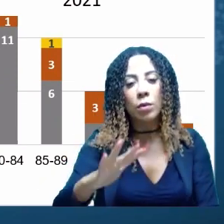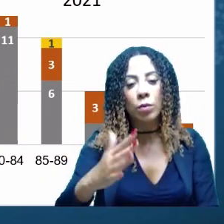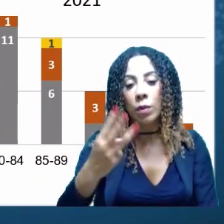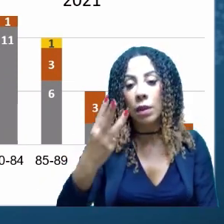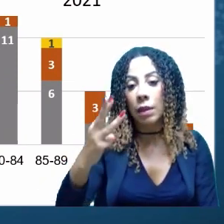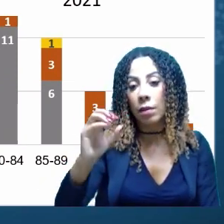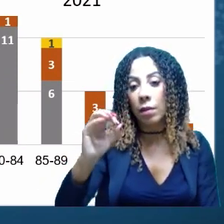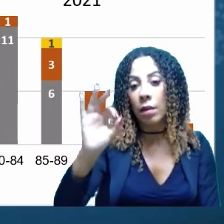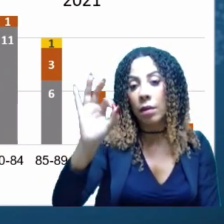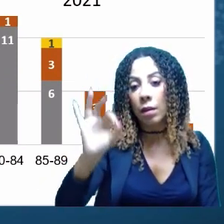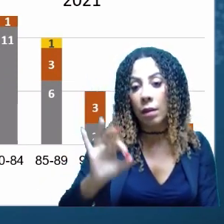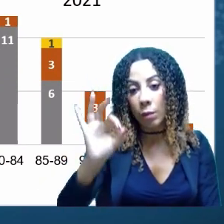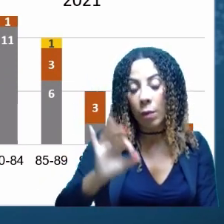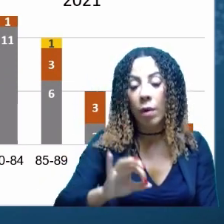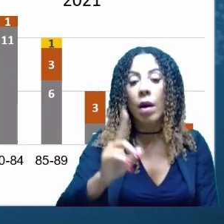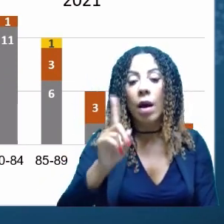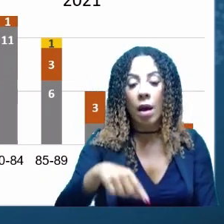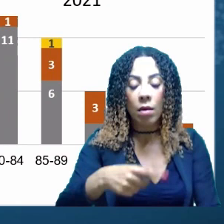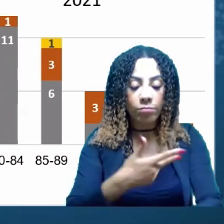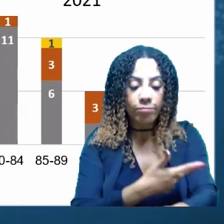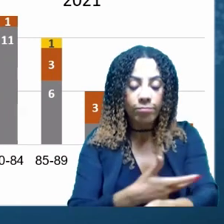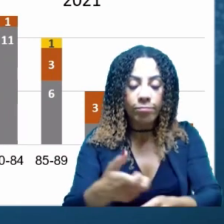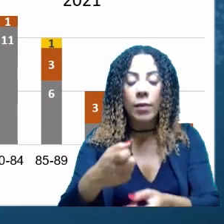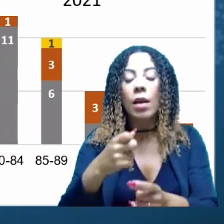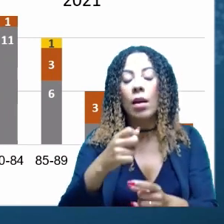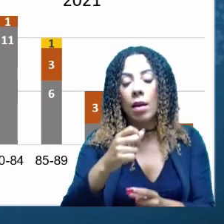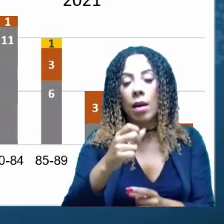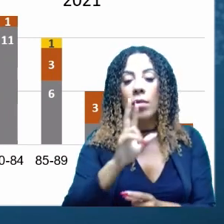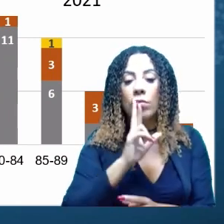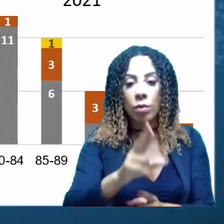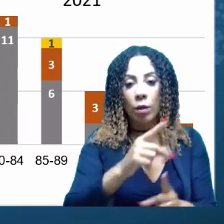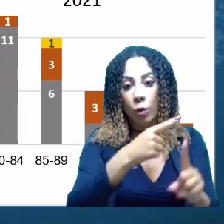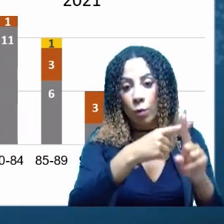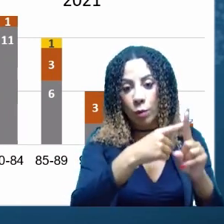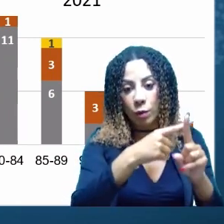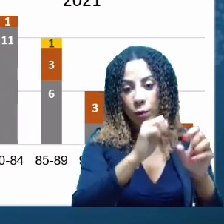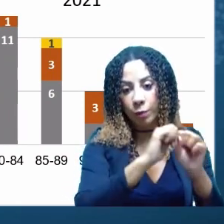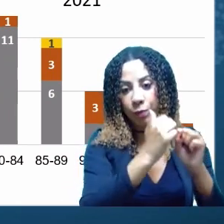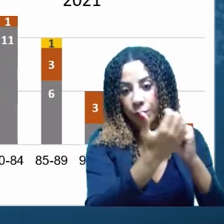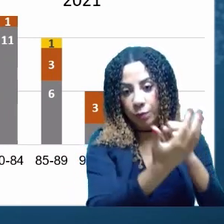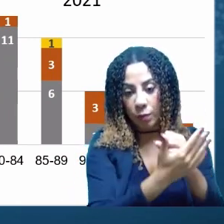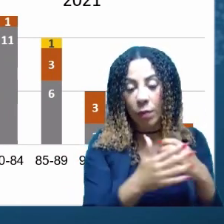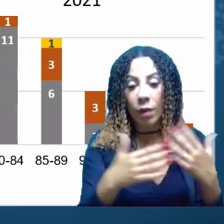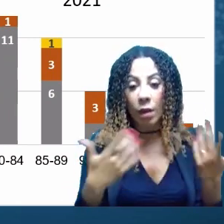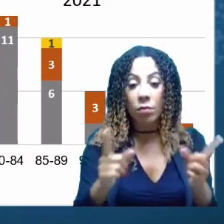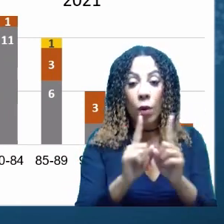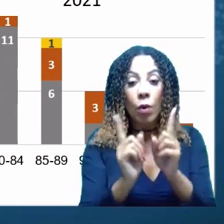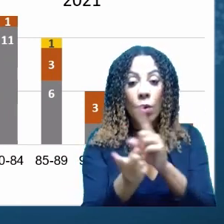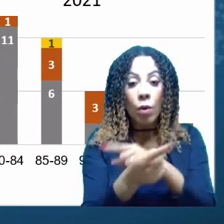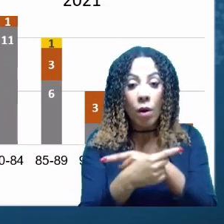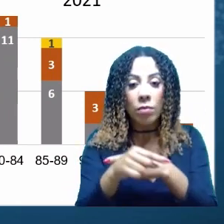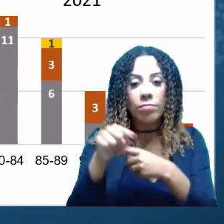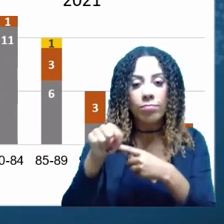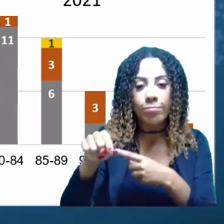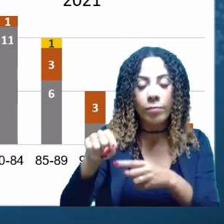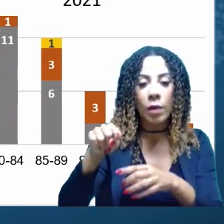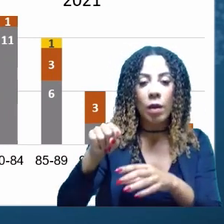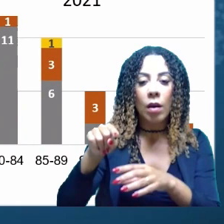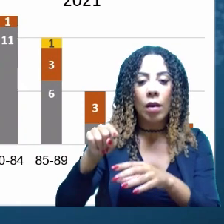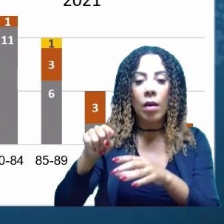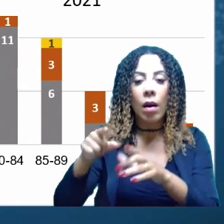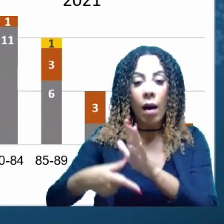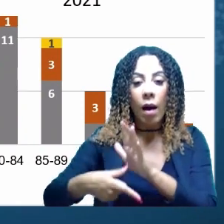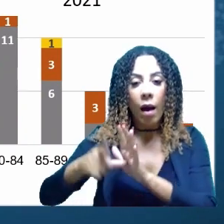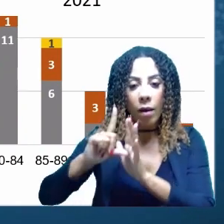so, as opposed to the then prevalent claims that there was no COVID causing mortality in Africa, we